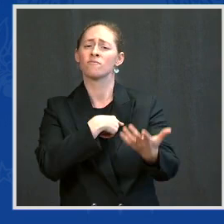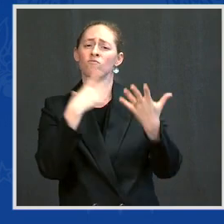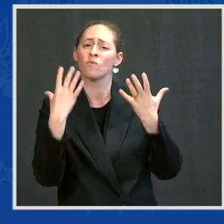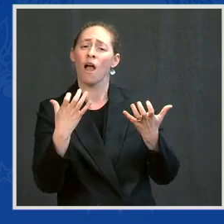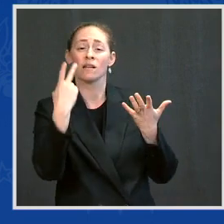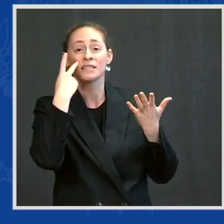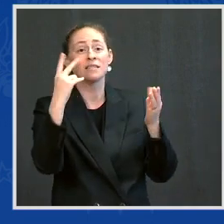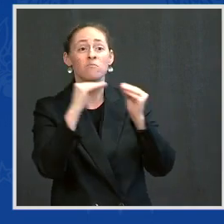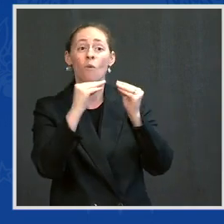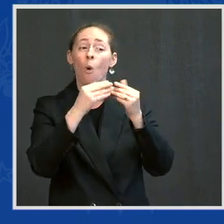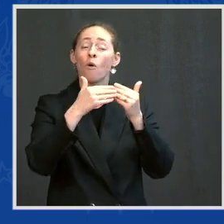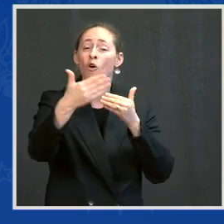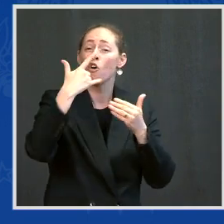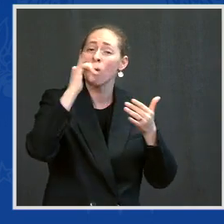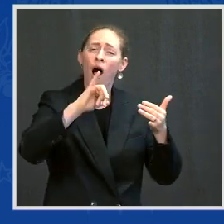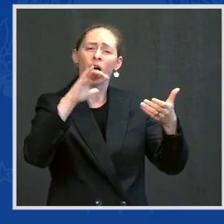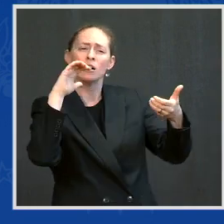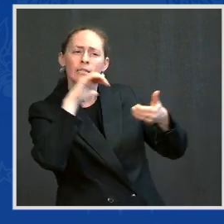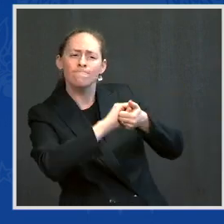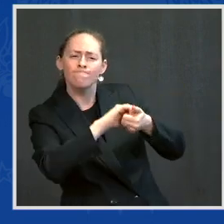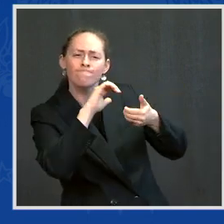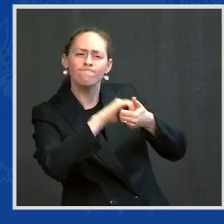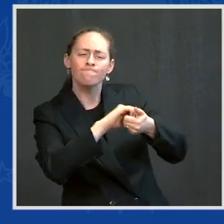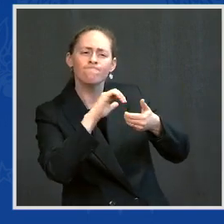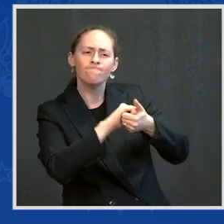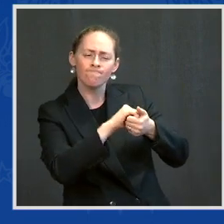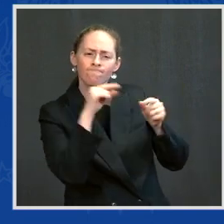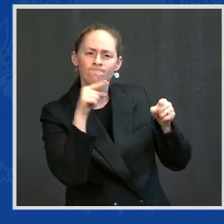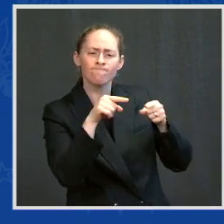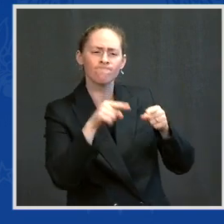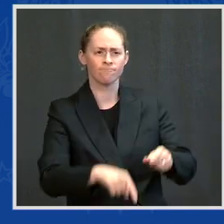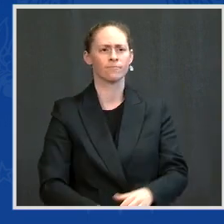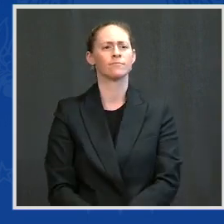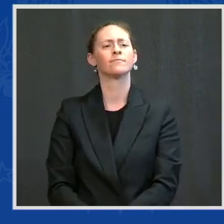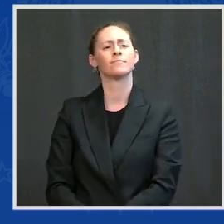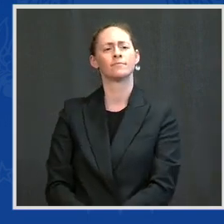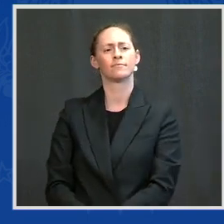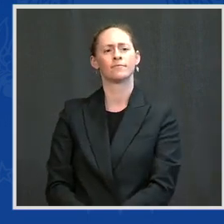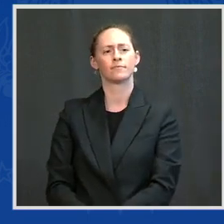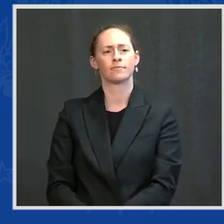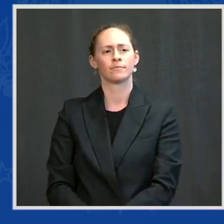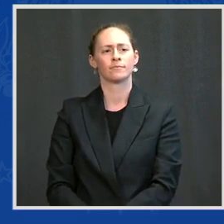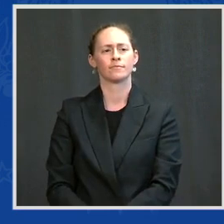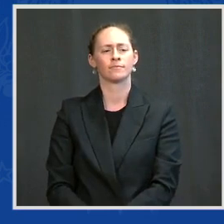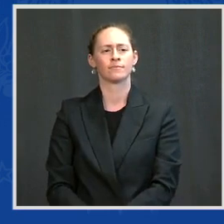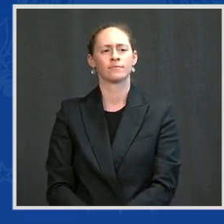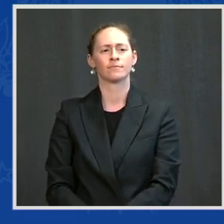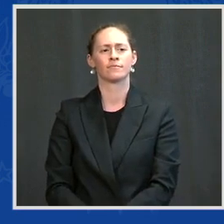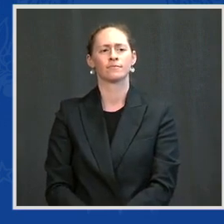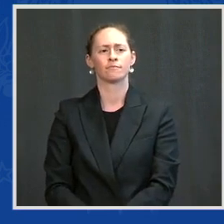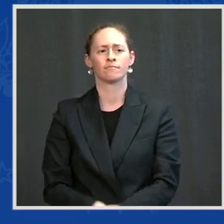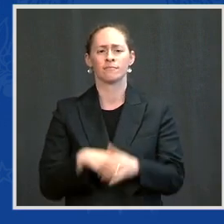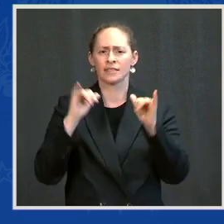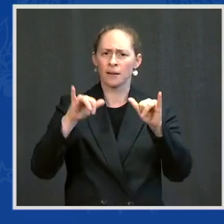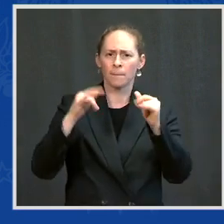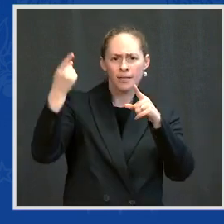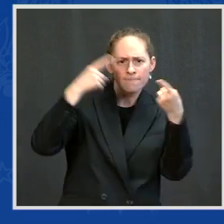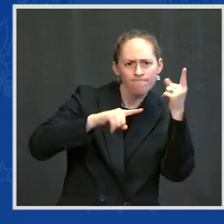the course of the review, our two countries closely coordinated with each other in lockstep, which I note with much